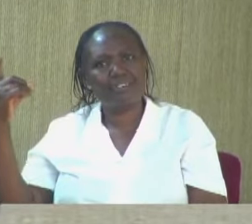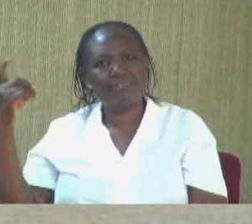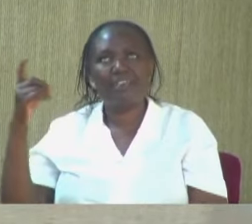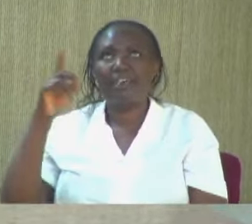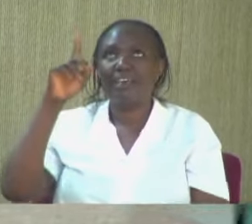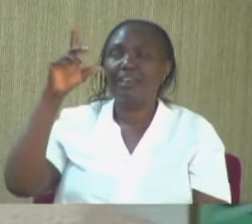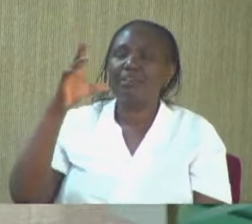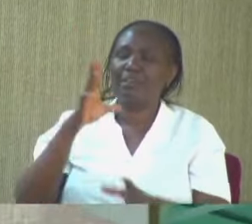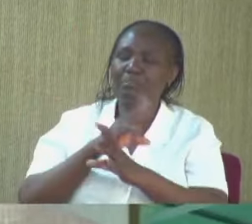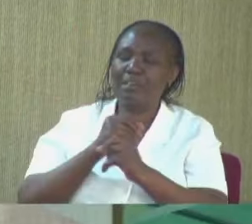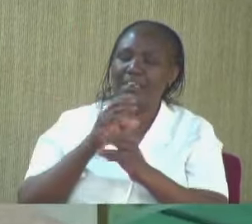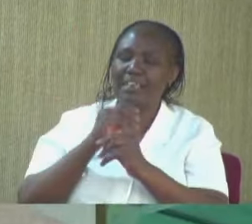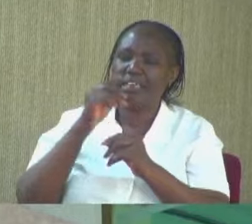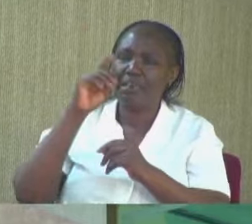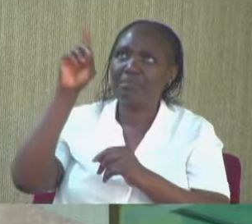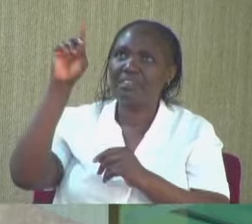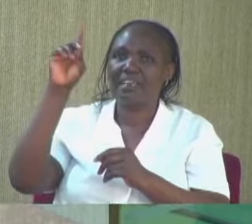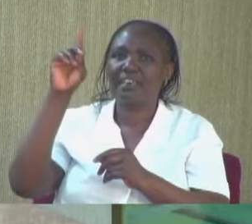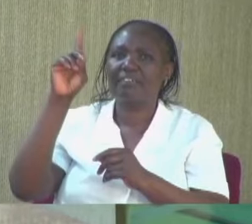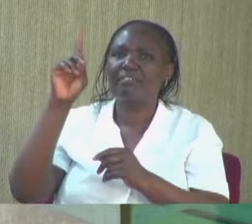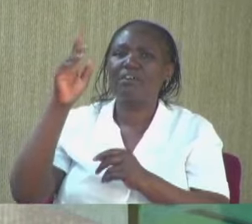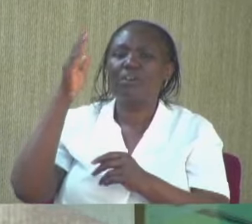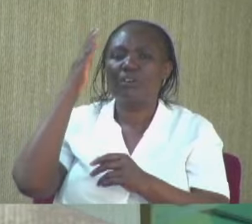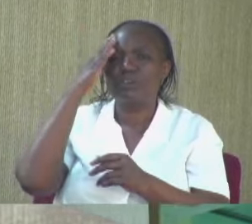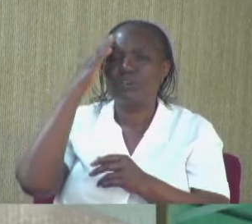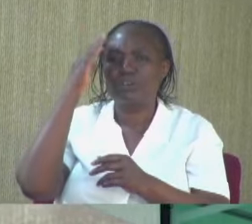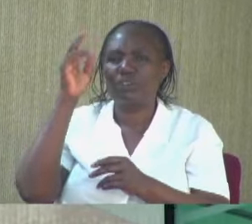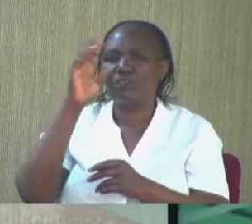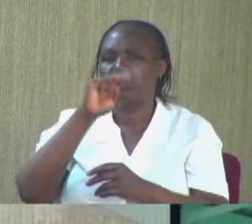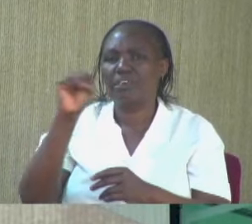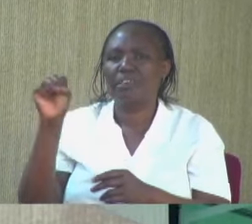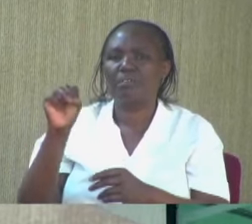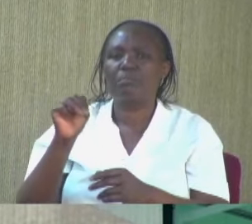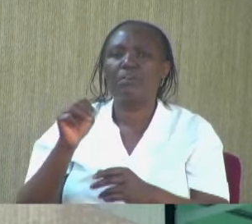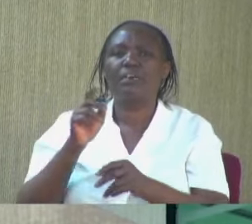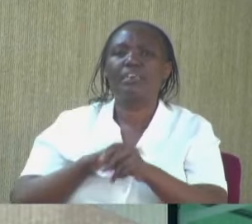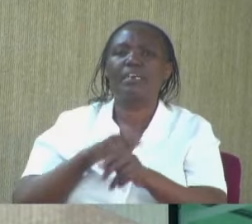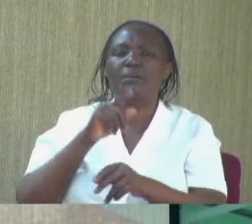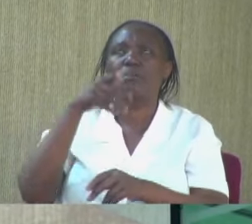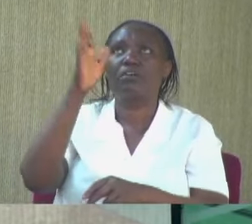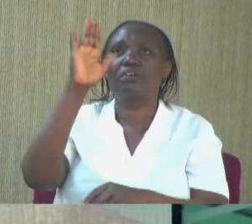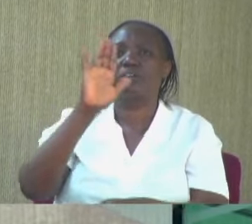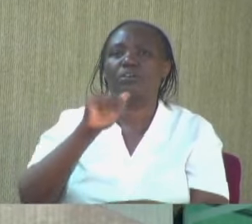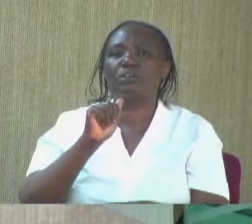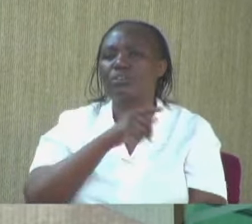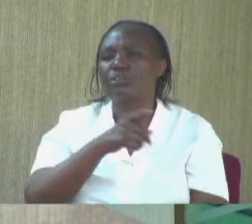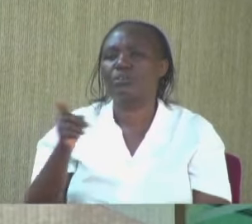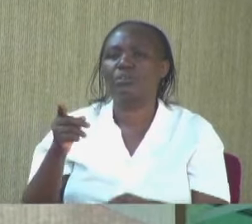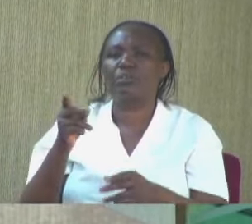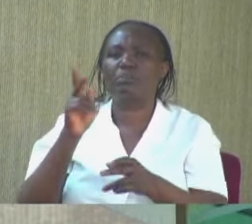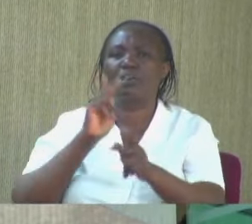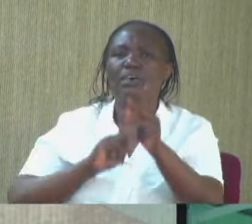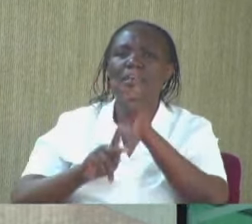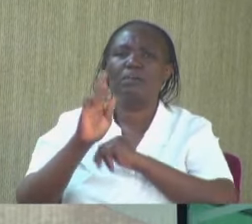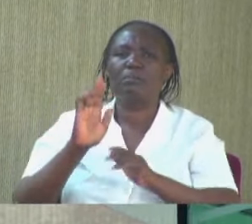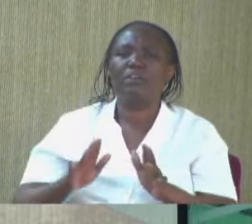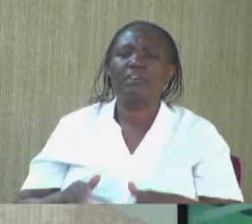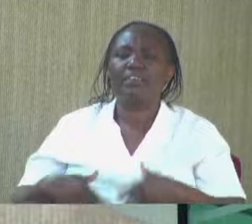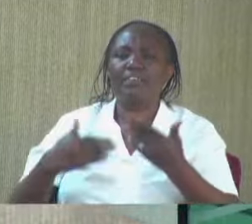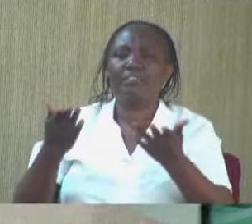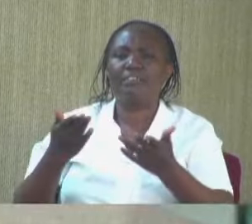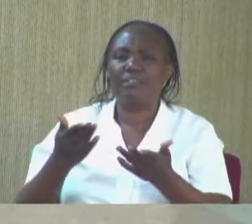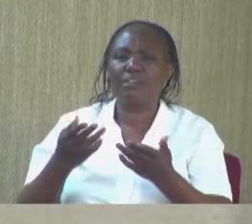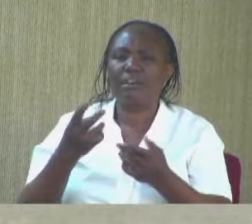means, if God calls you to be a prophet, and he gives you a vision or a dream, he